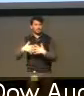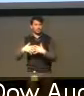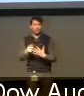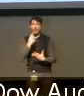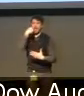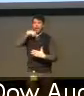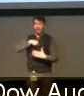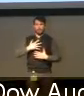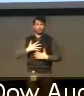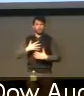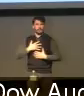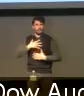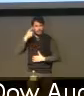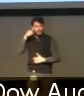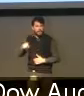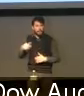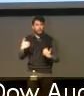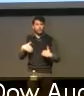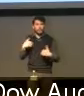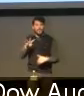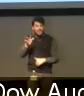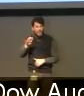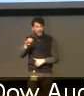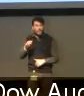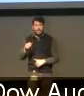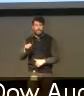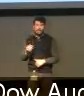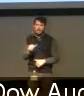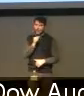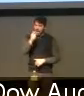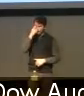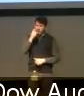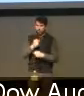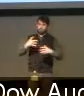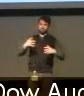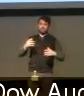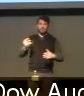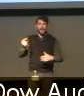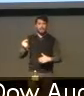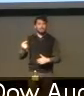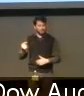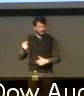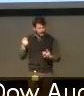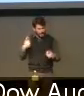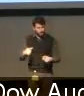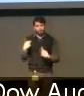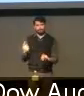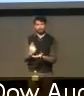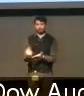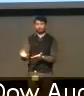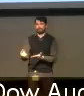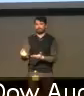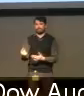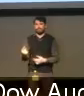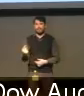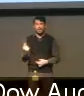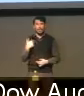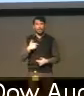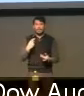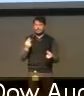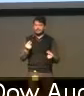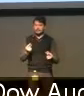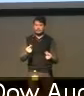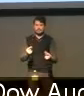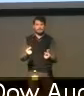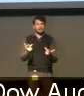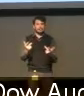us really expected for things to go that quickly, but it was something that we rose to. And we've rapidly developed unique